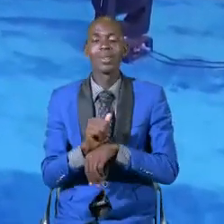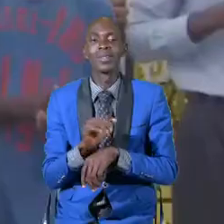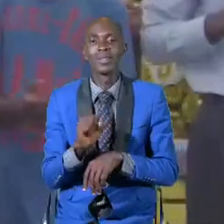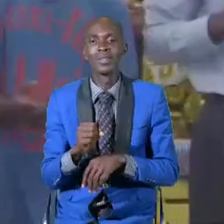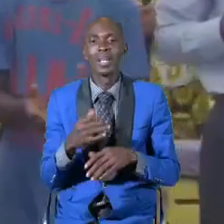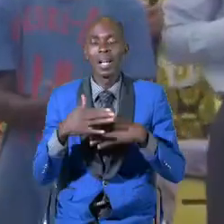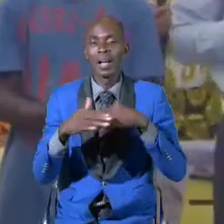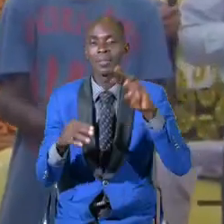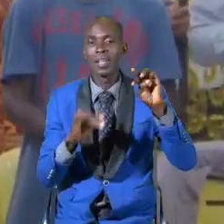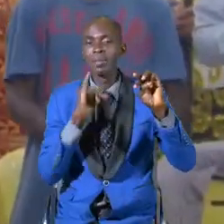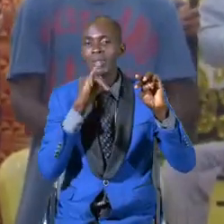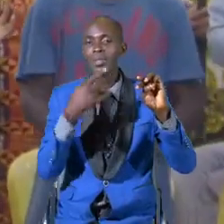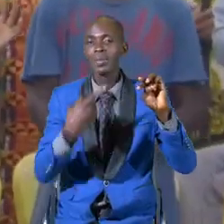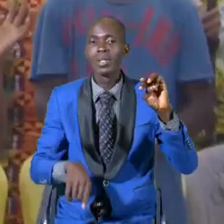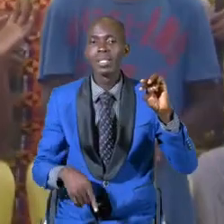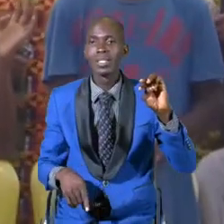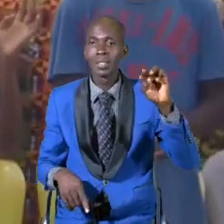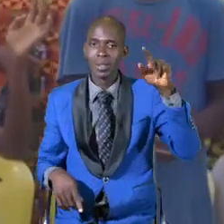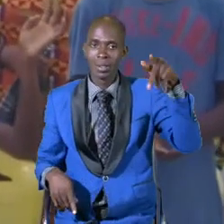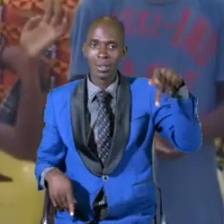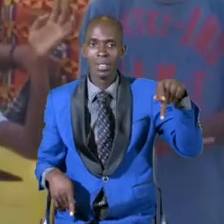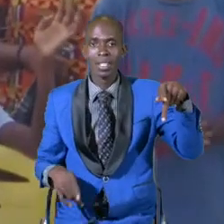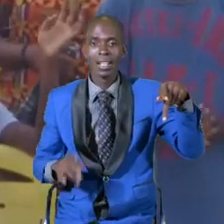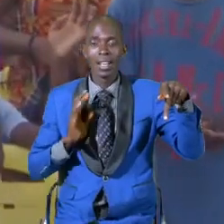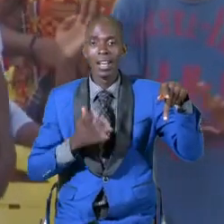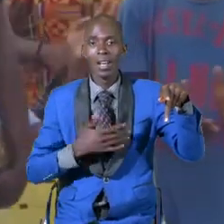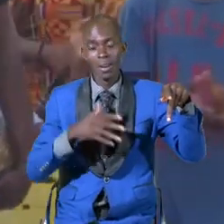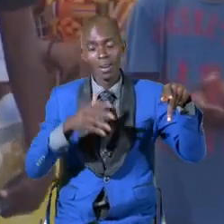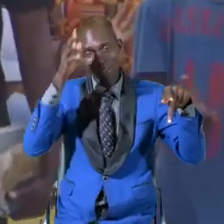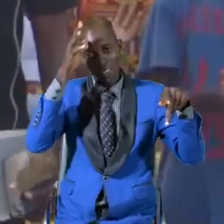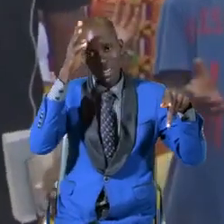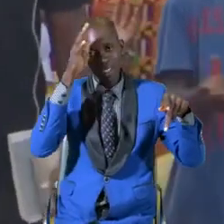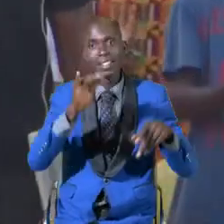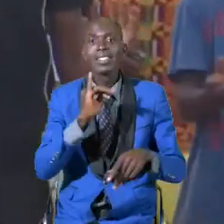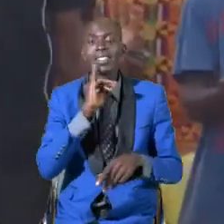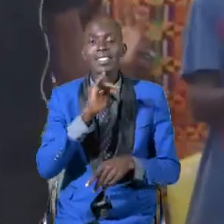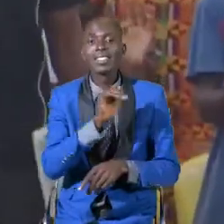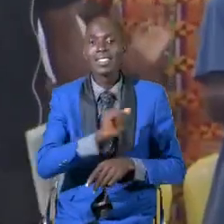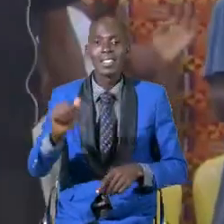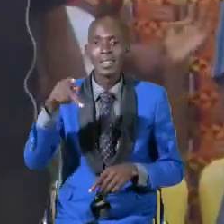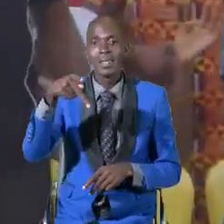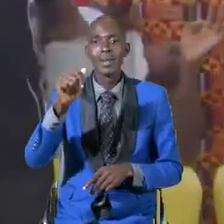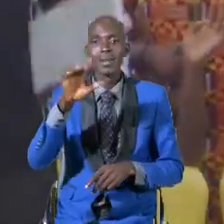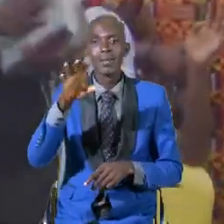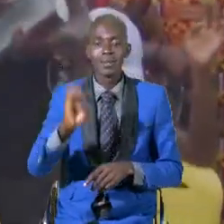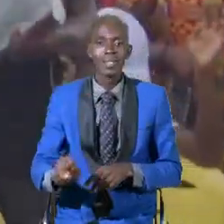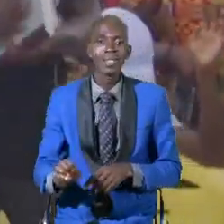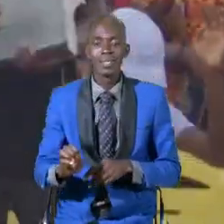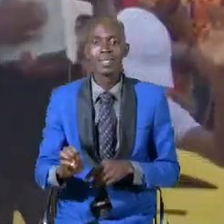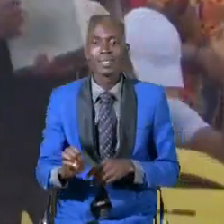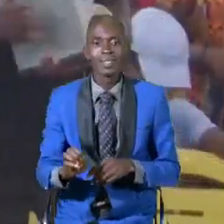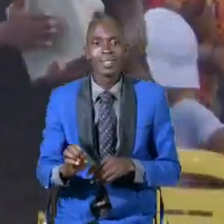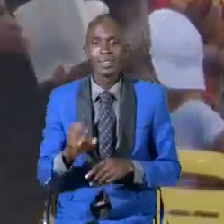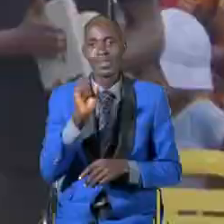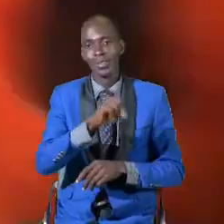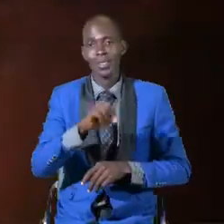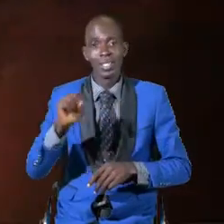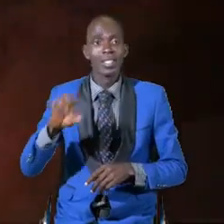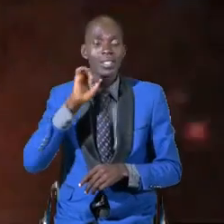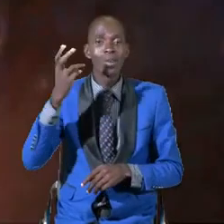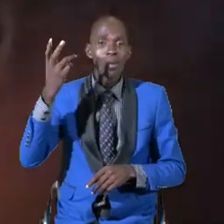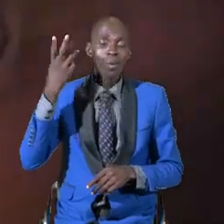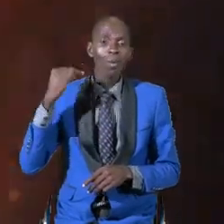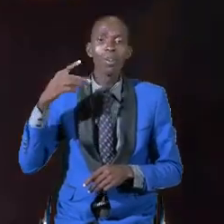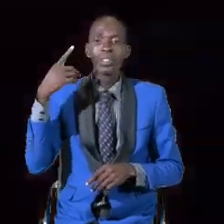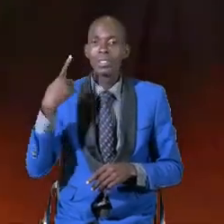letter? Oh, our Father is a pace-setter scholar. In 1967, he was the best graduating